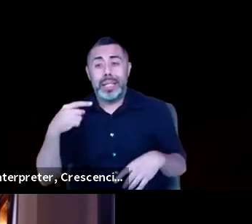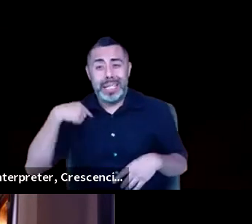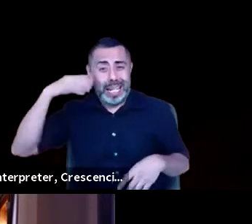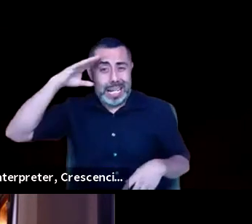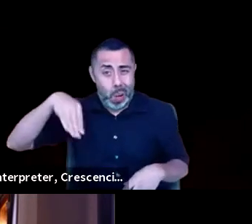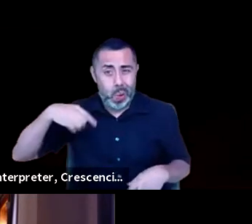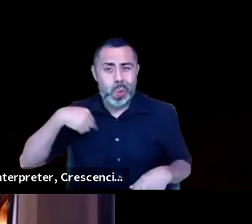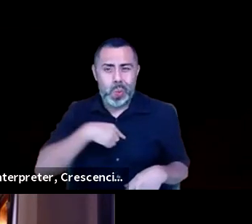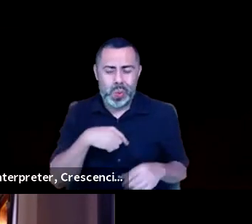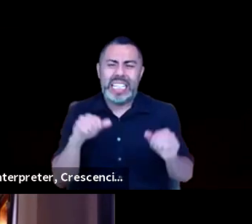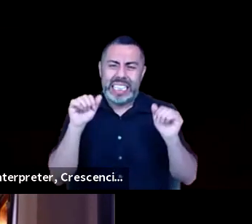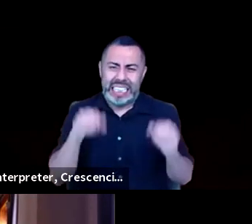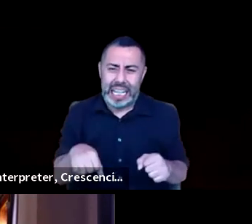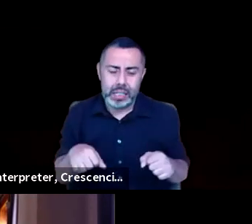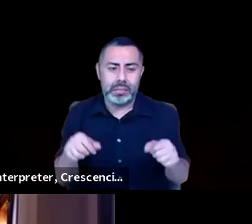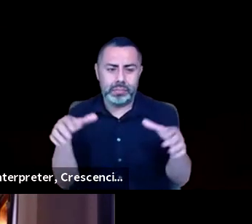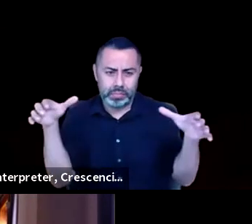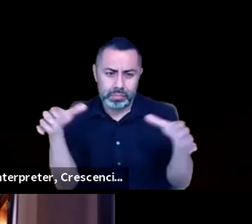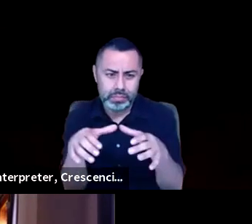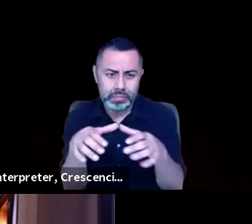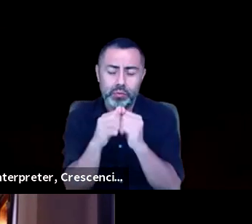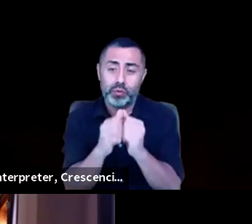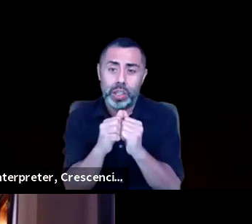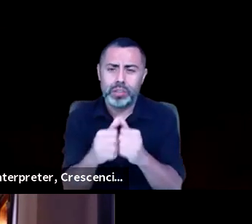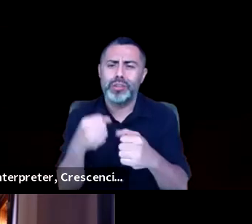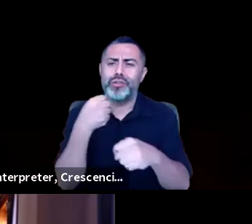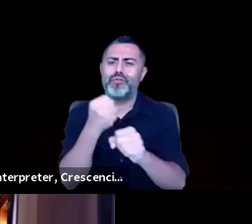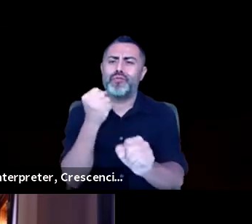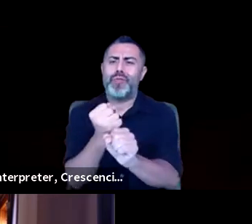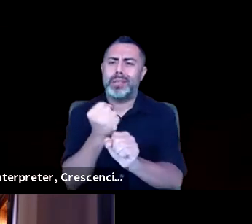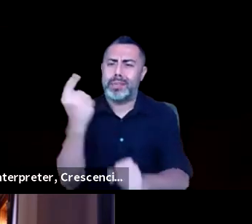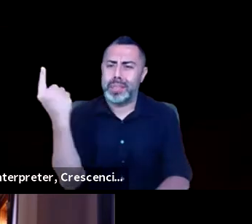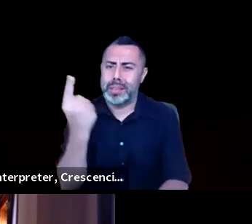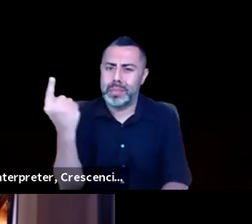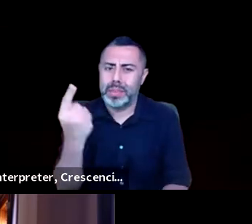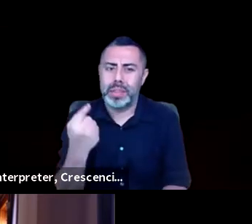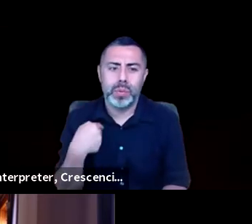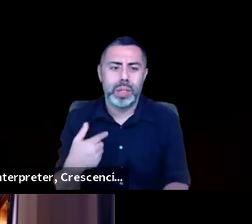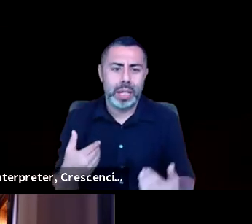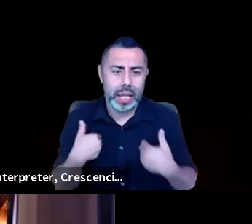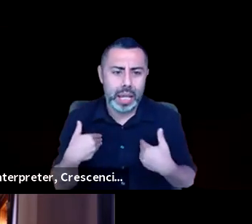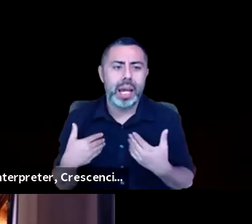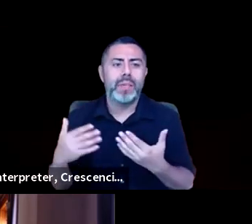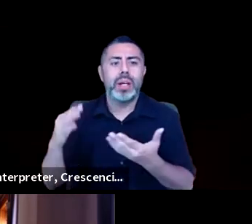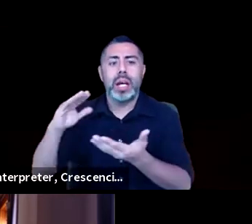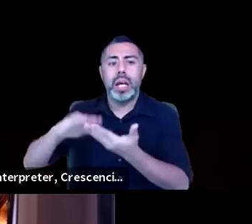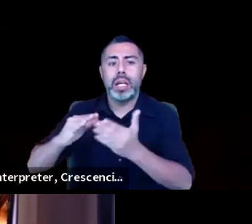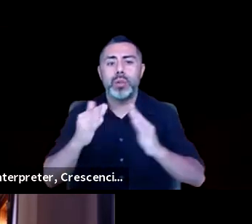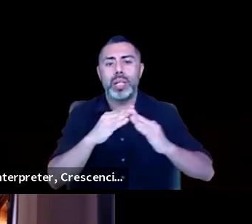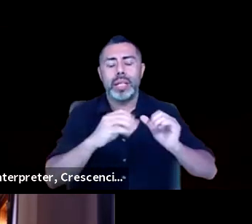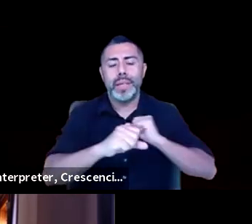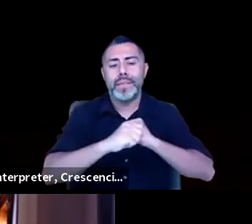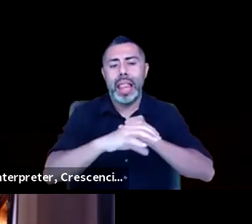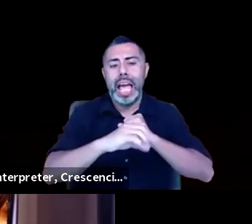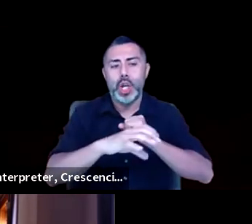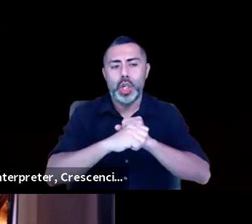is create something. And we have a community choir. And so I was very inspired